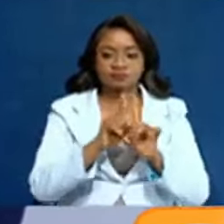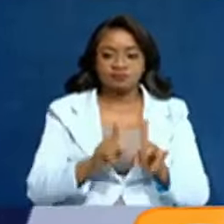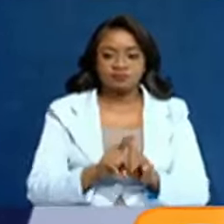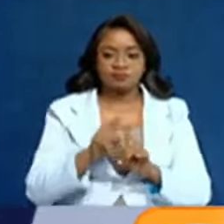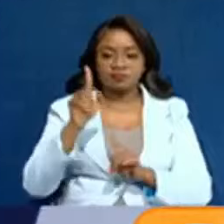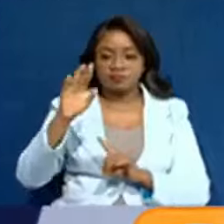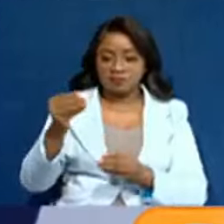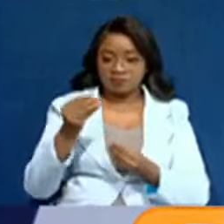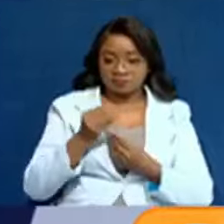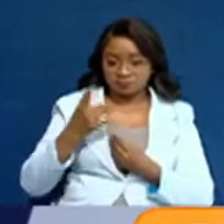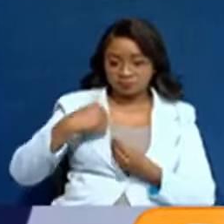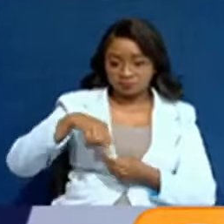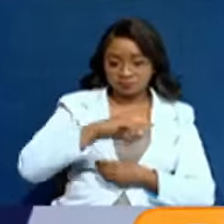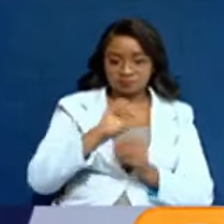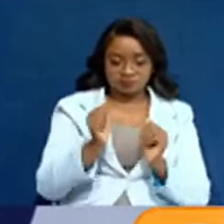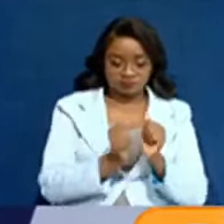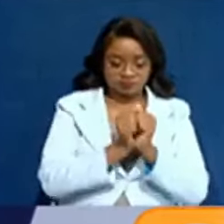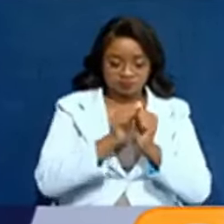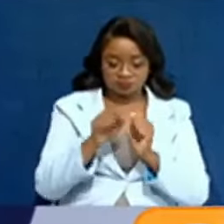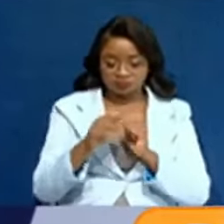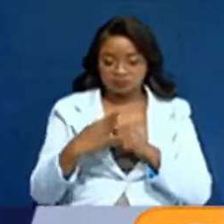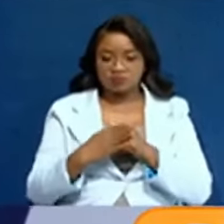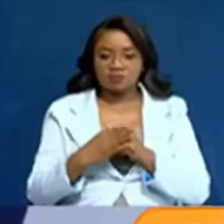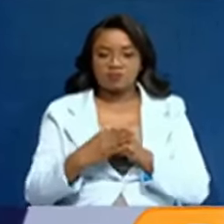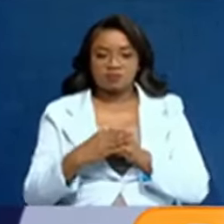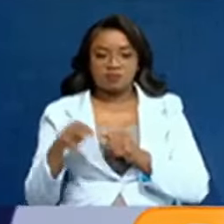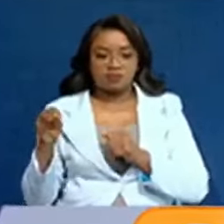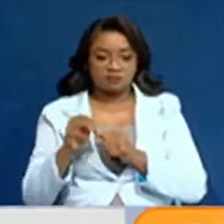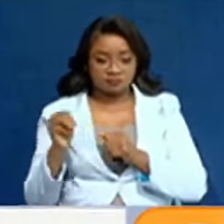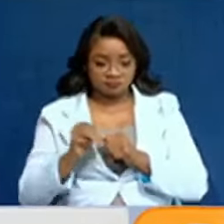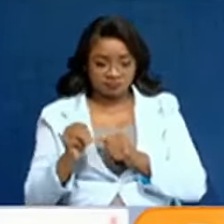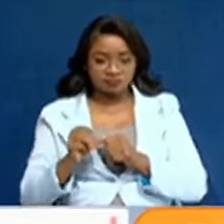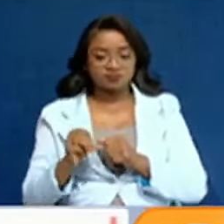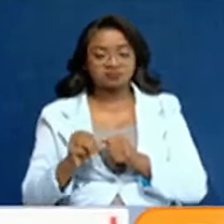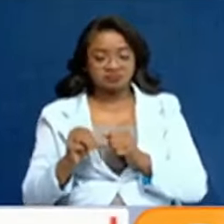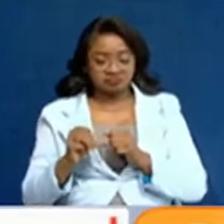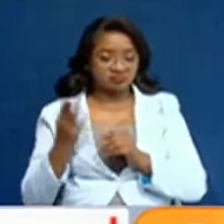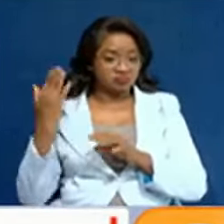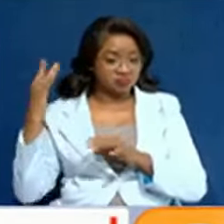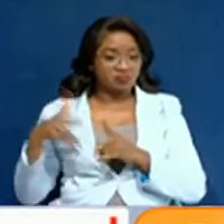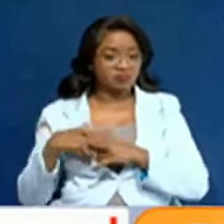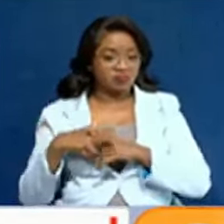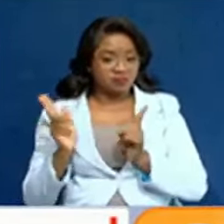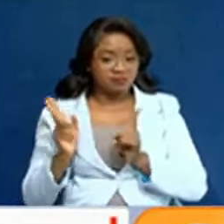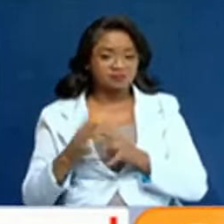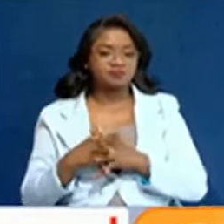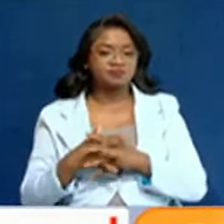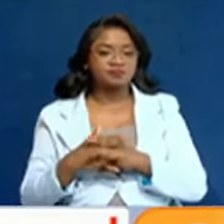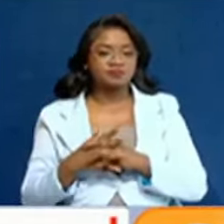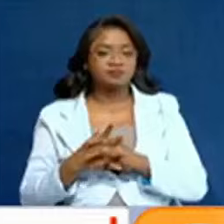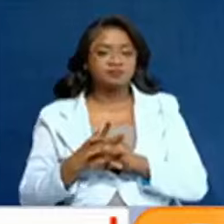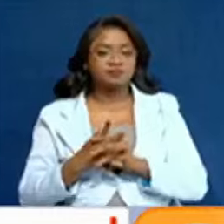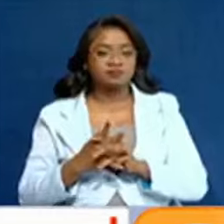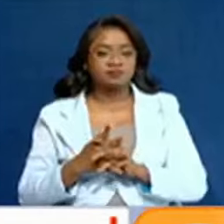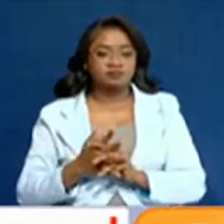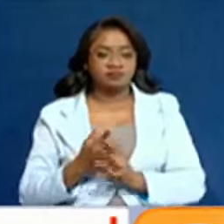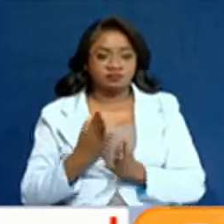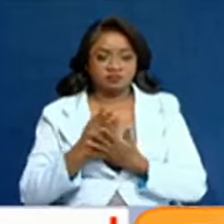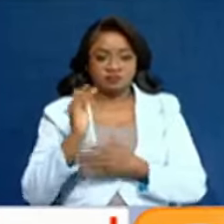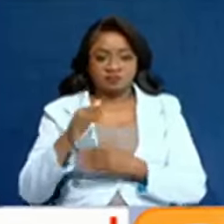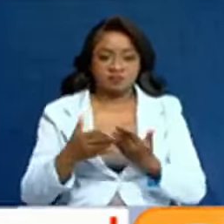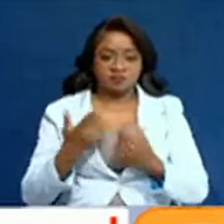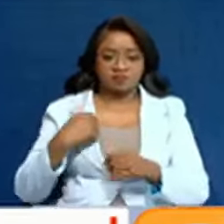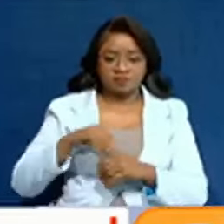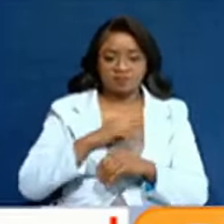us a sum of 10.9 million. The very beginning. That helped us to monitor